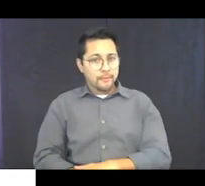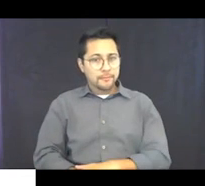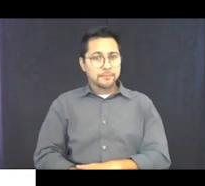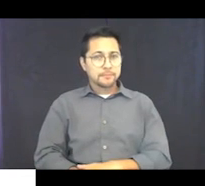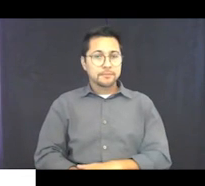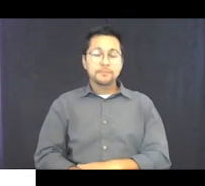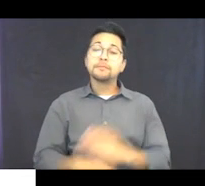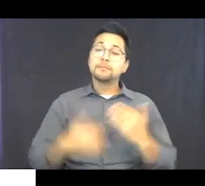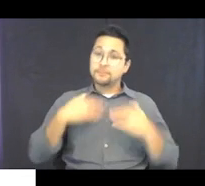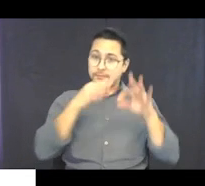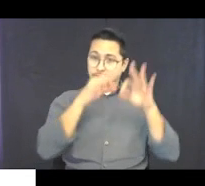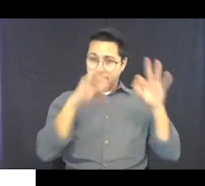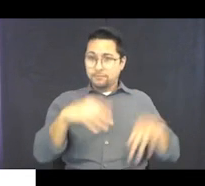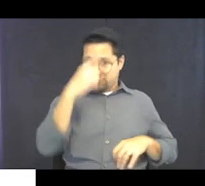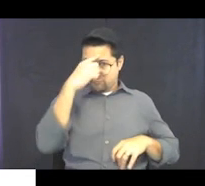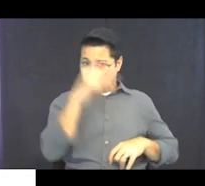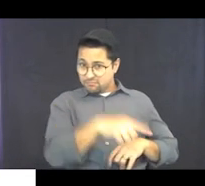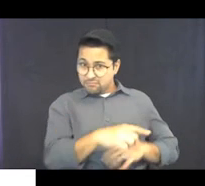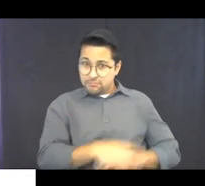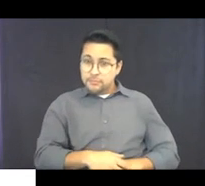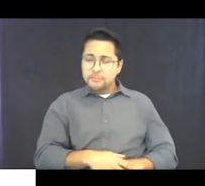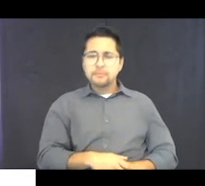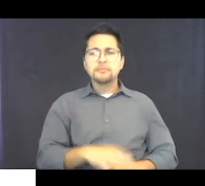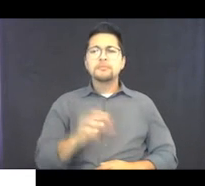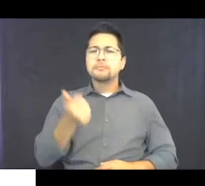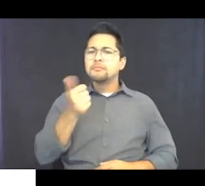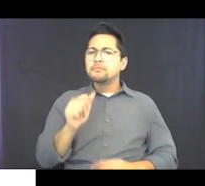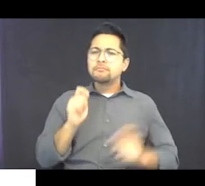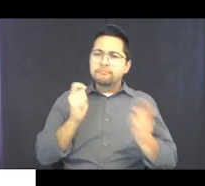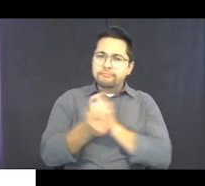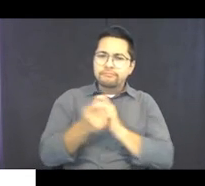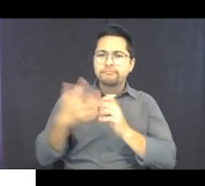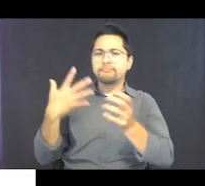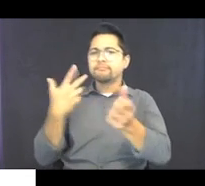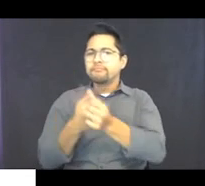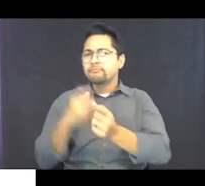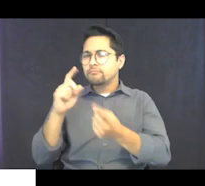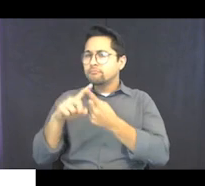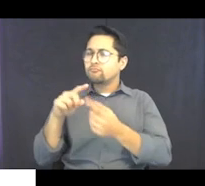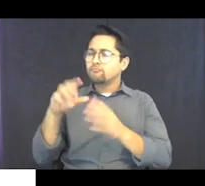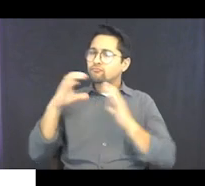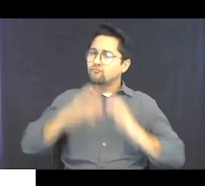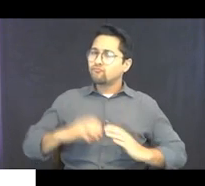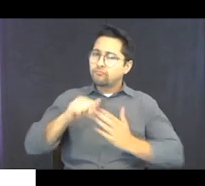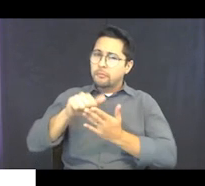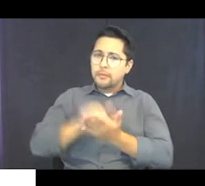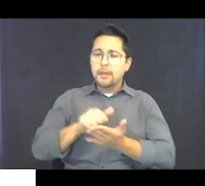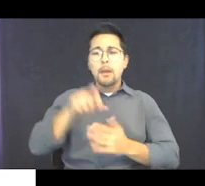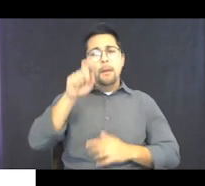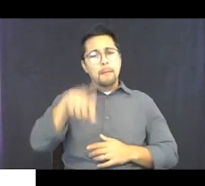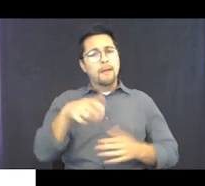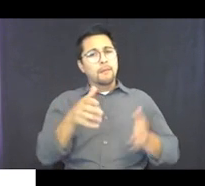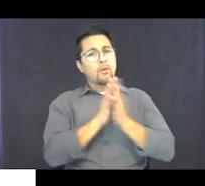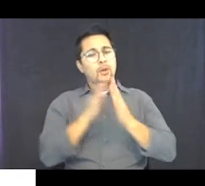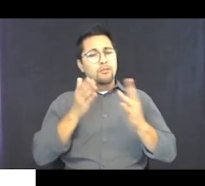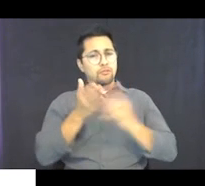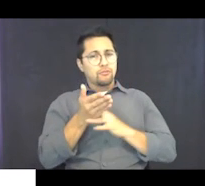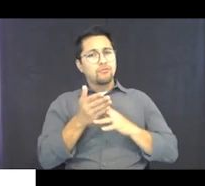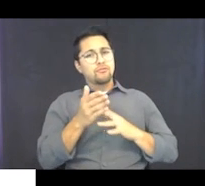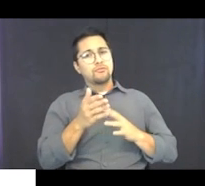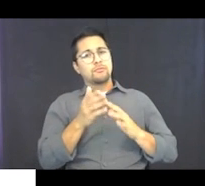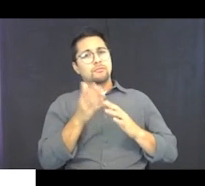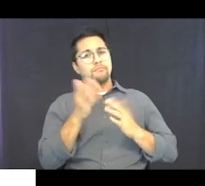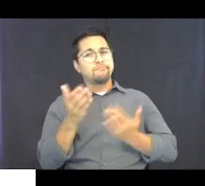There's a form for that. Any change or update to consumers' accounts must be requested through the submission